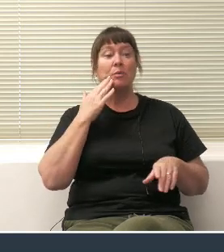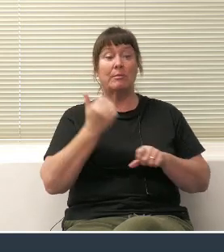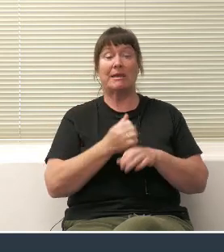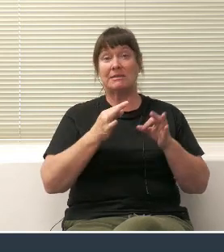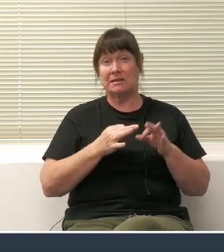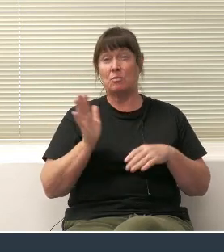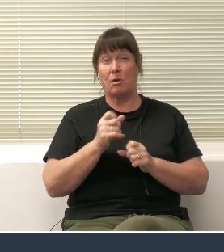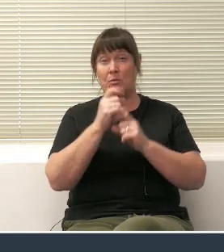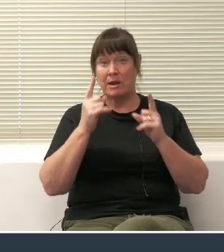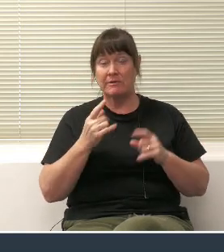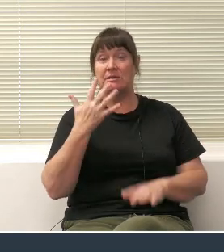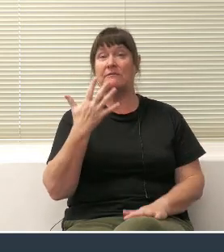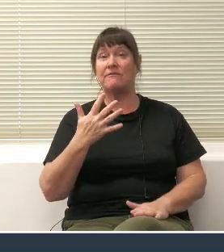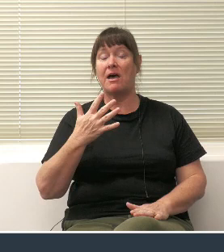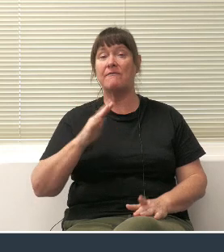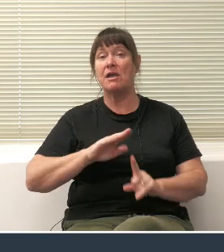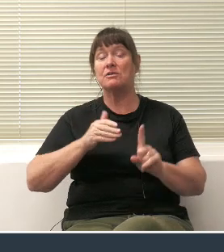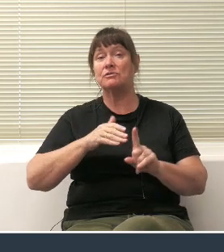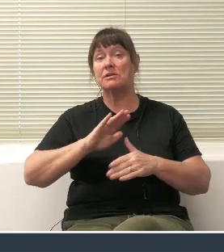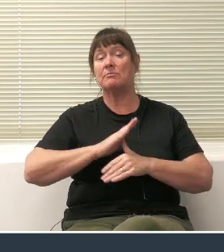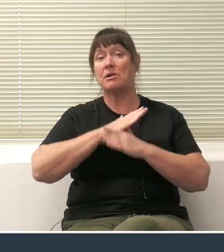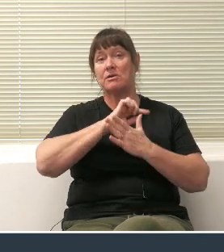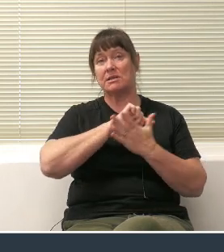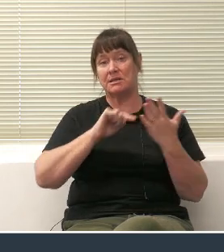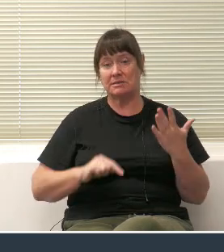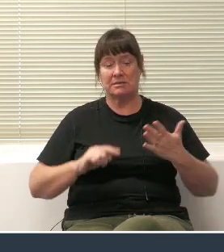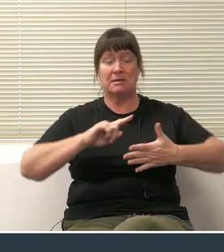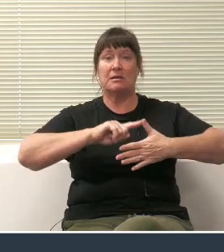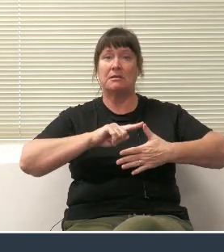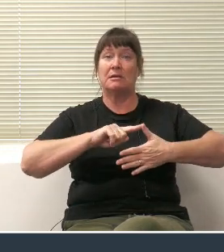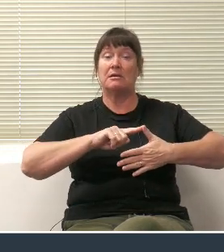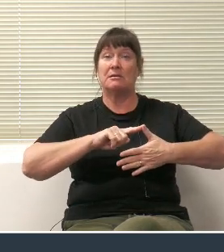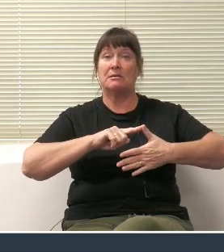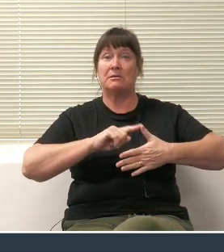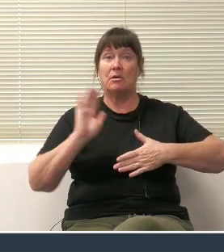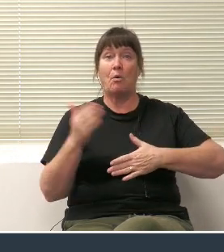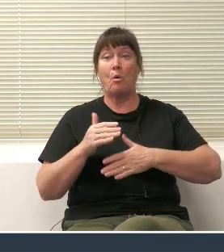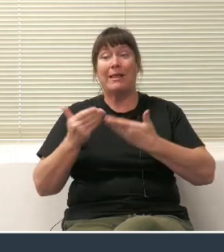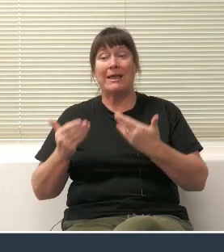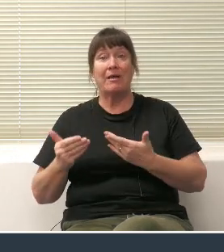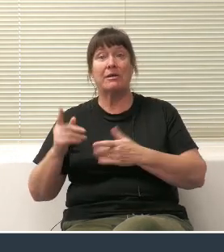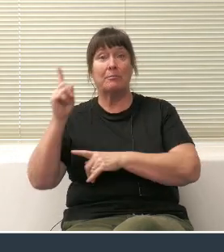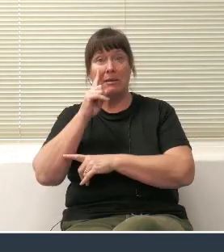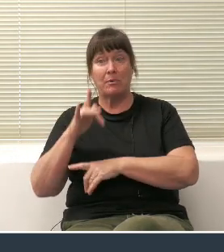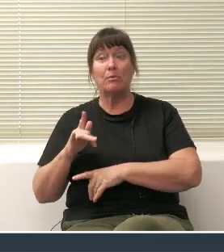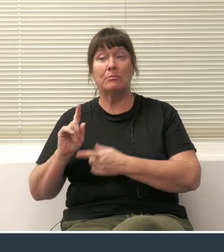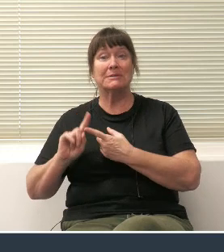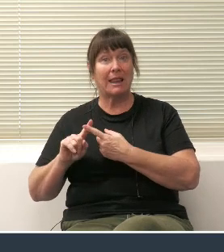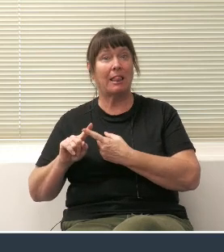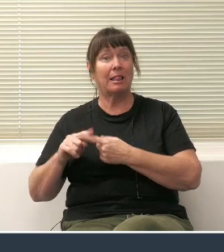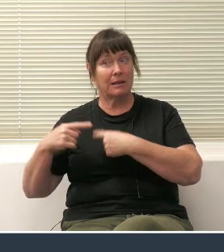made. And so the 5 strategic priorities for the council housing portfolio were: number 1, all current tenants will have a